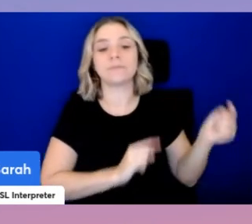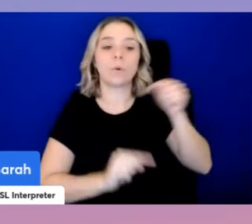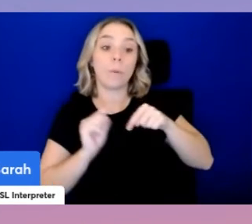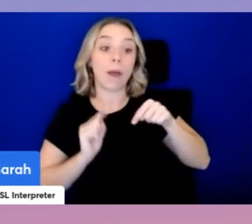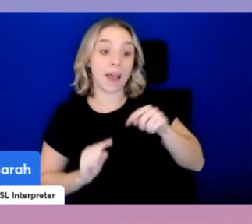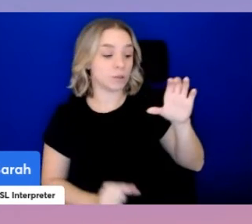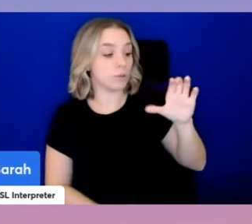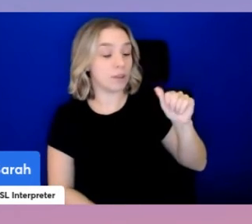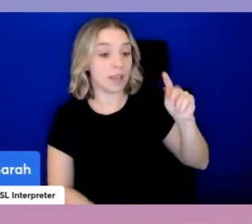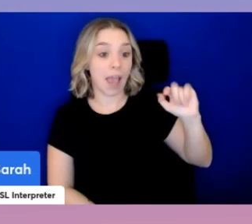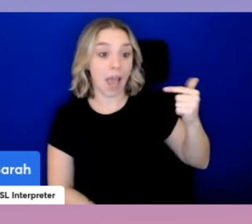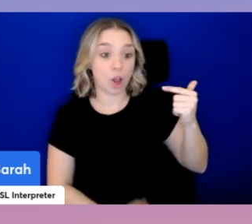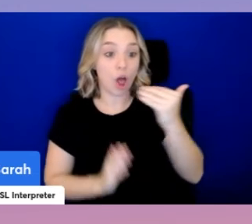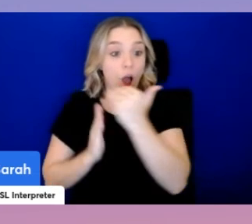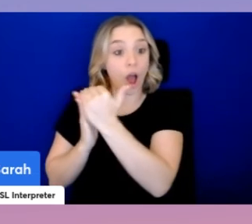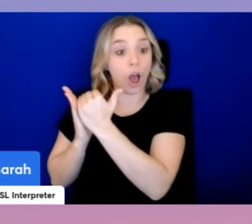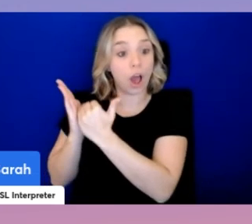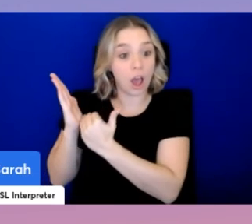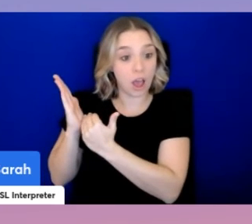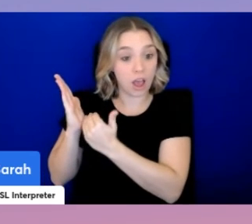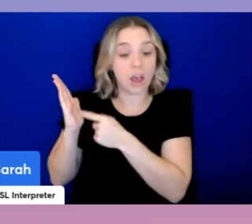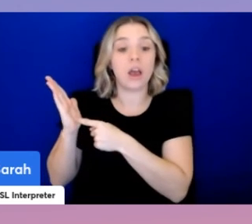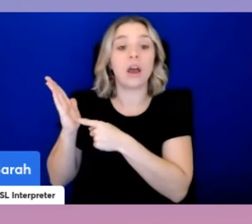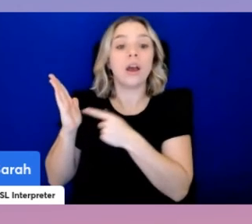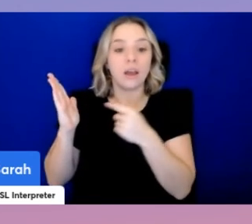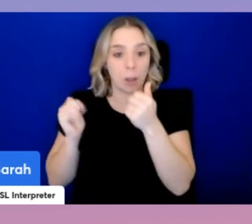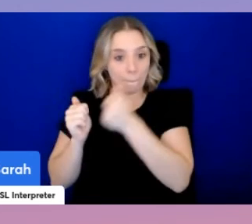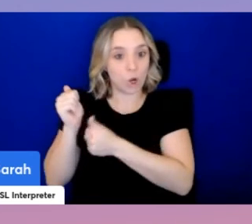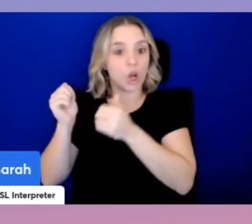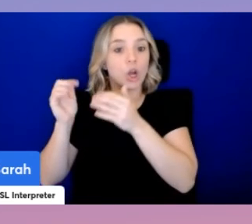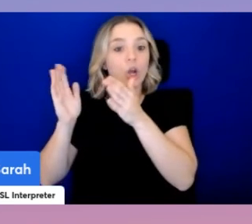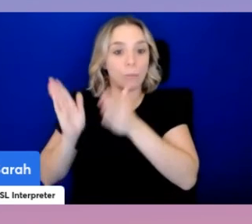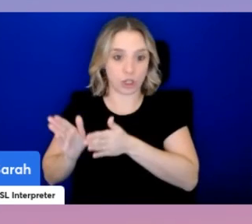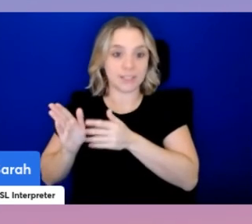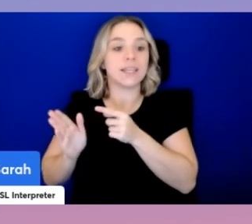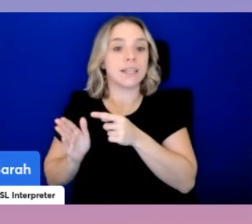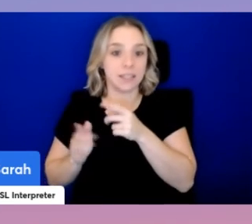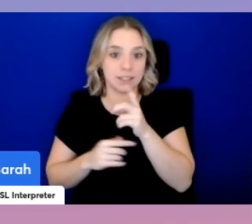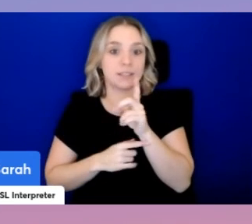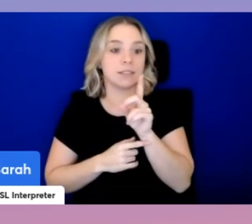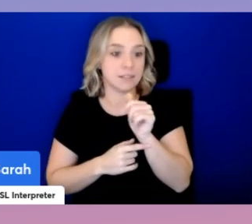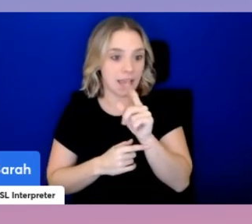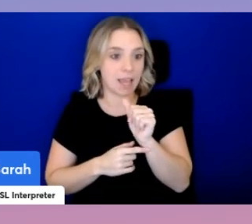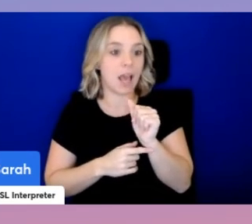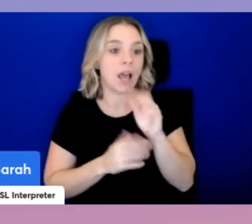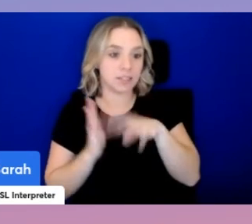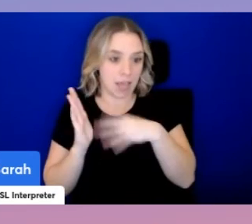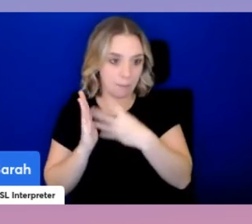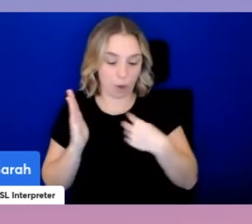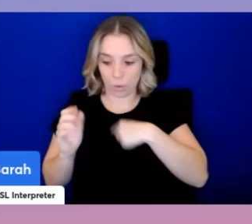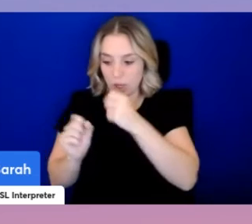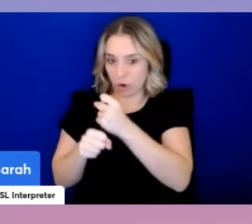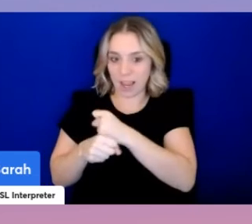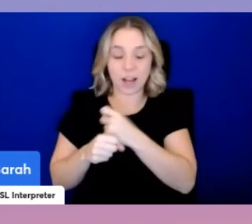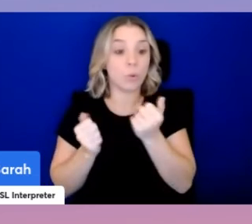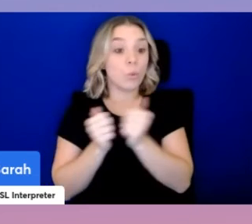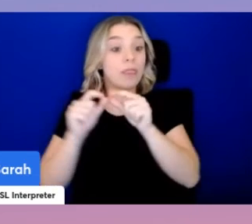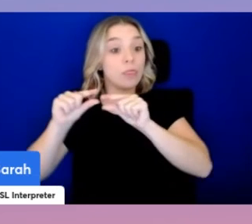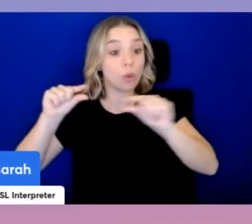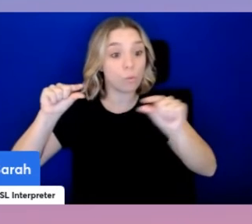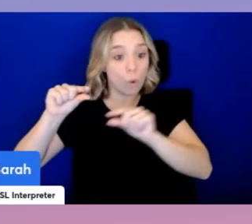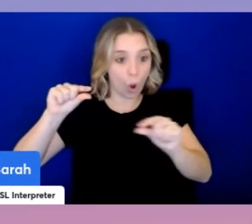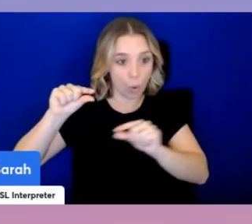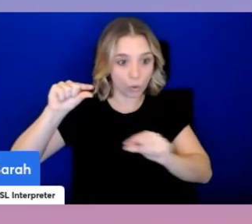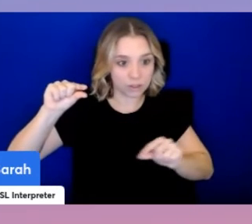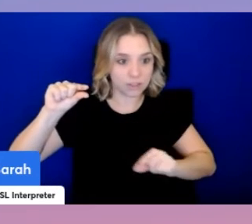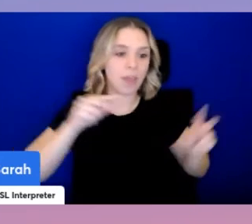catalog, probably here we have the per person data table that we created, and the rows song data that we